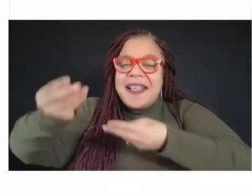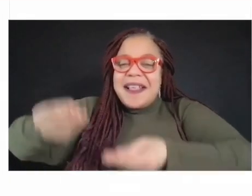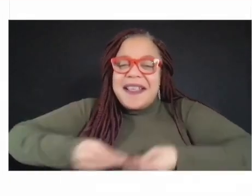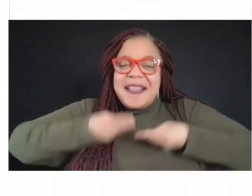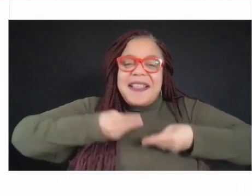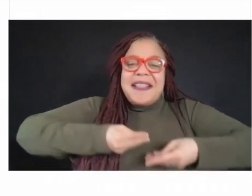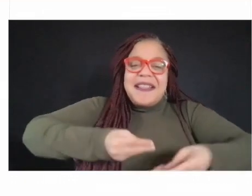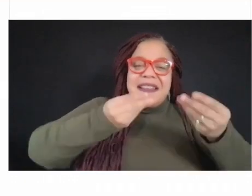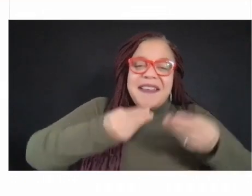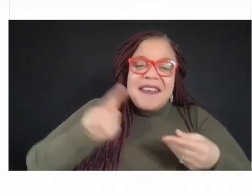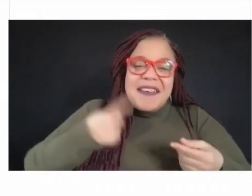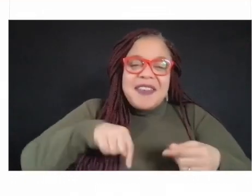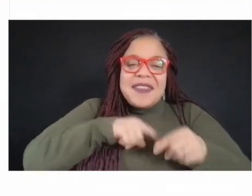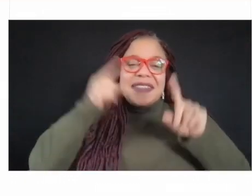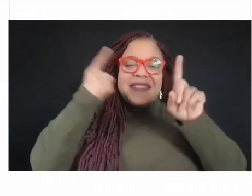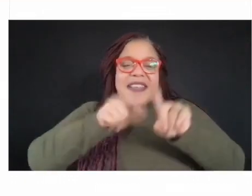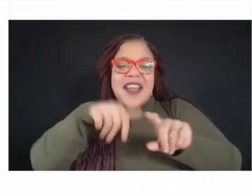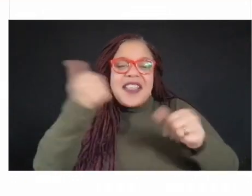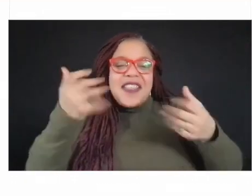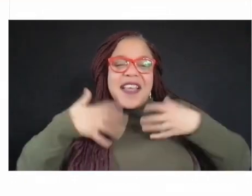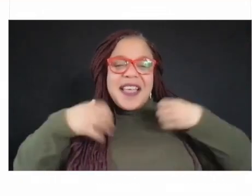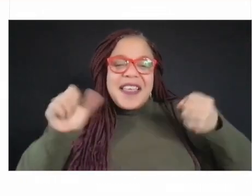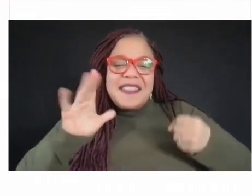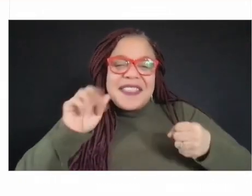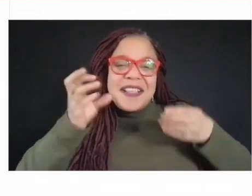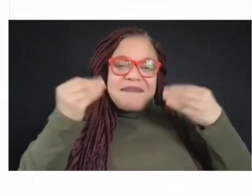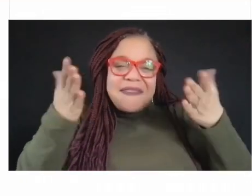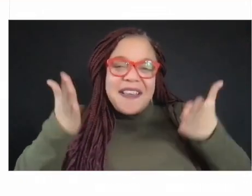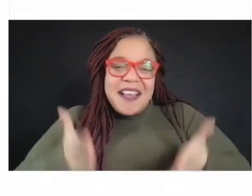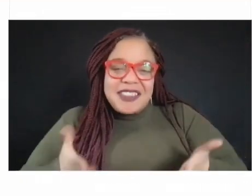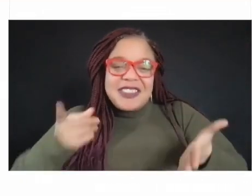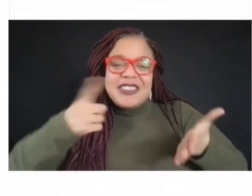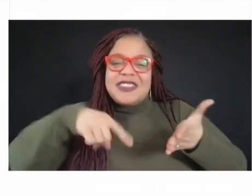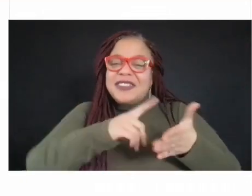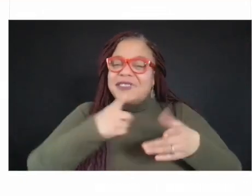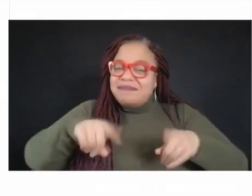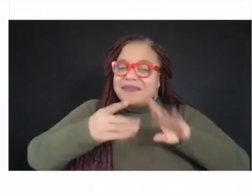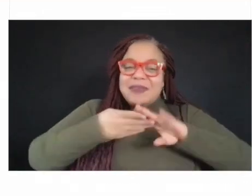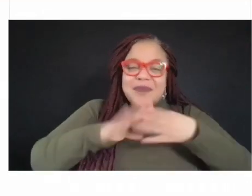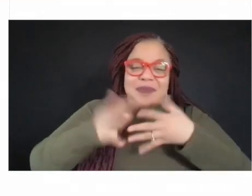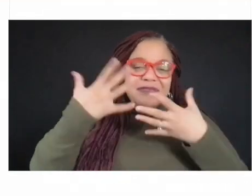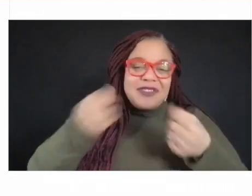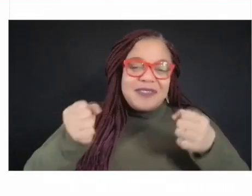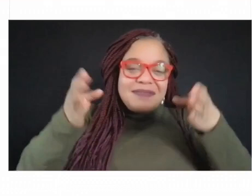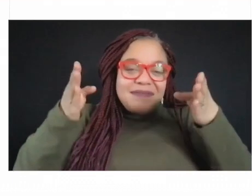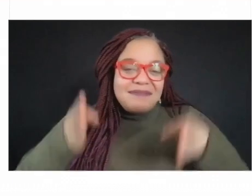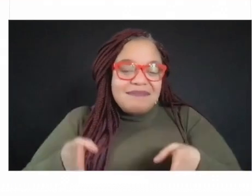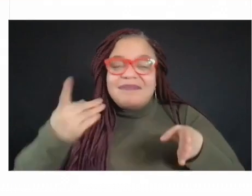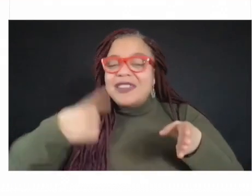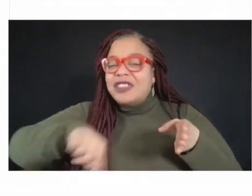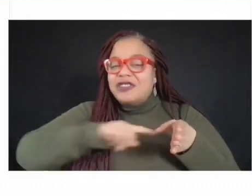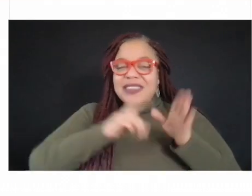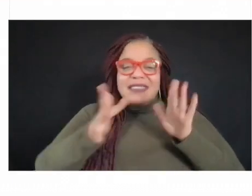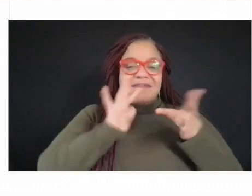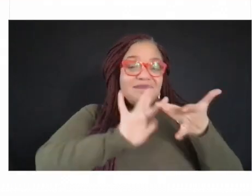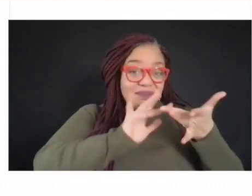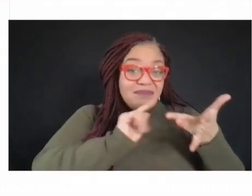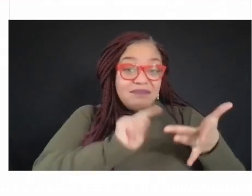trusted messengers in their communities. So there's no one size fits all. You have